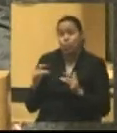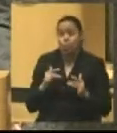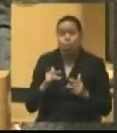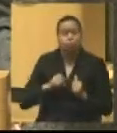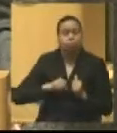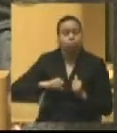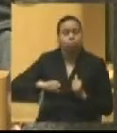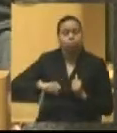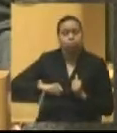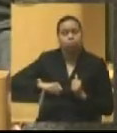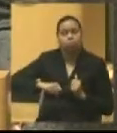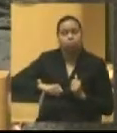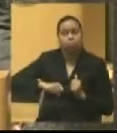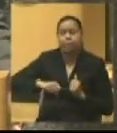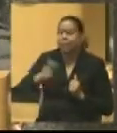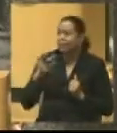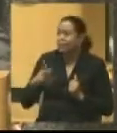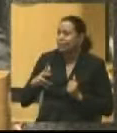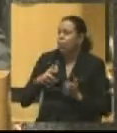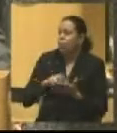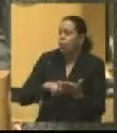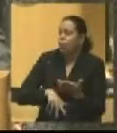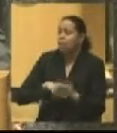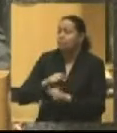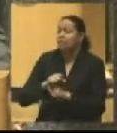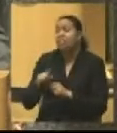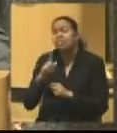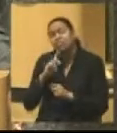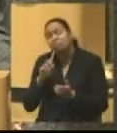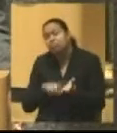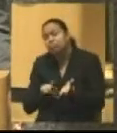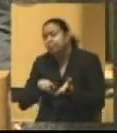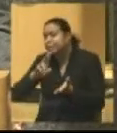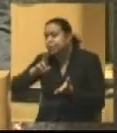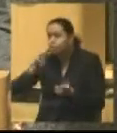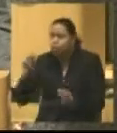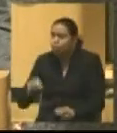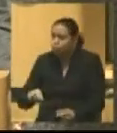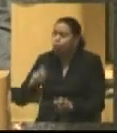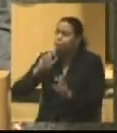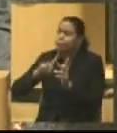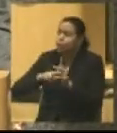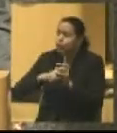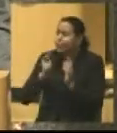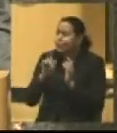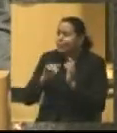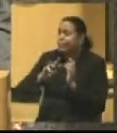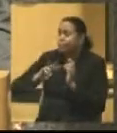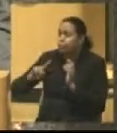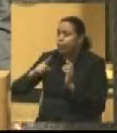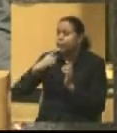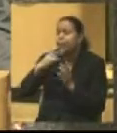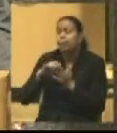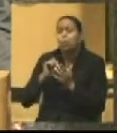resisted every effort to undermine slavery. Look at the record, Greeley urged. Lincoln came into office in March of 1861, vowing